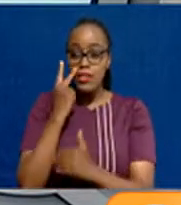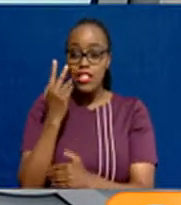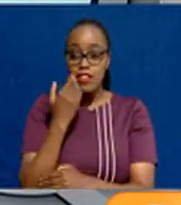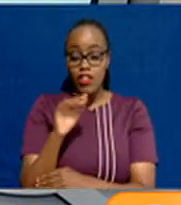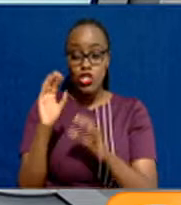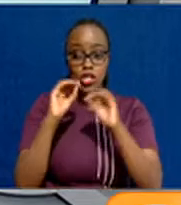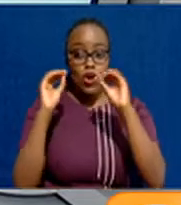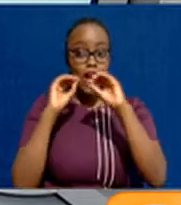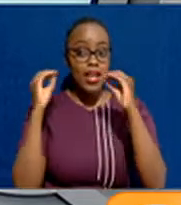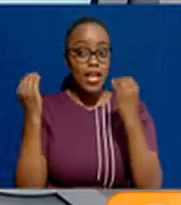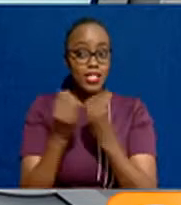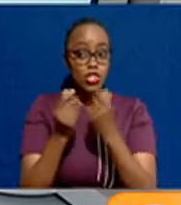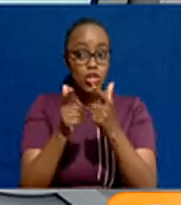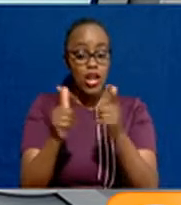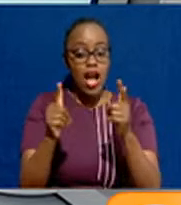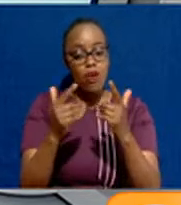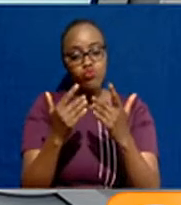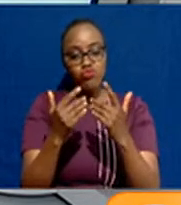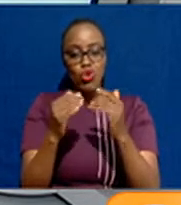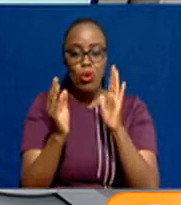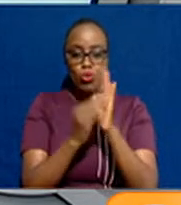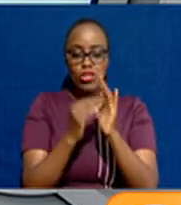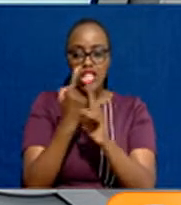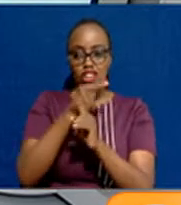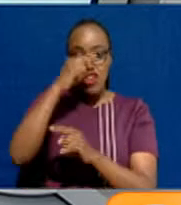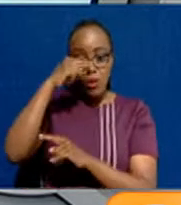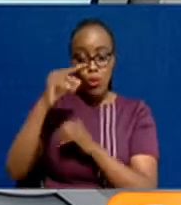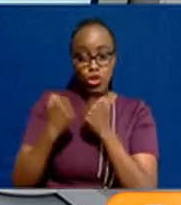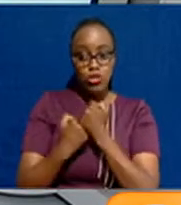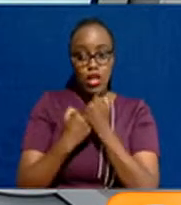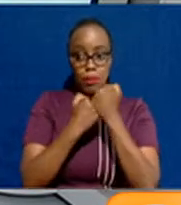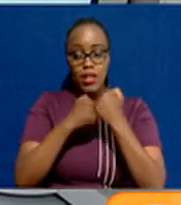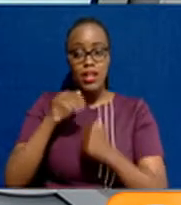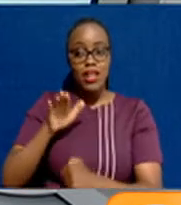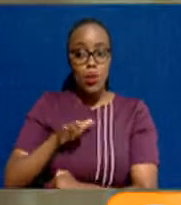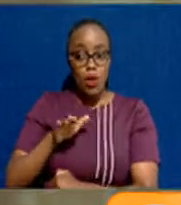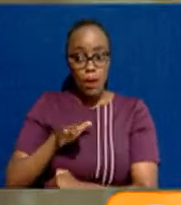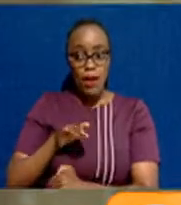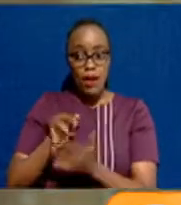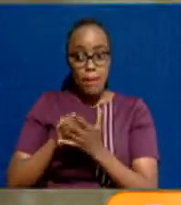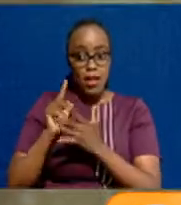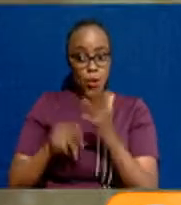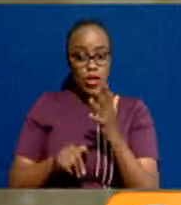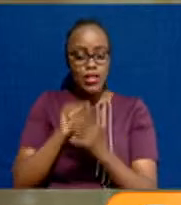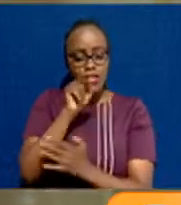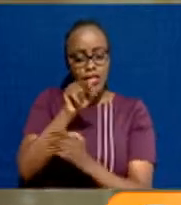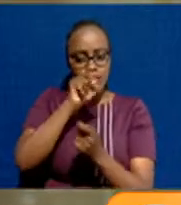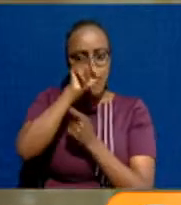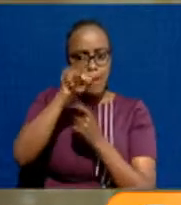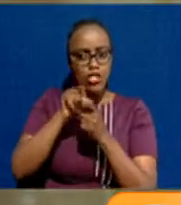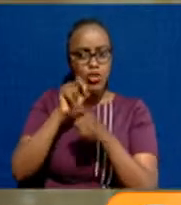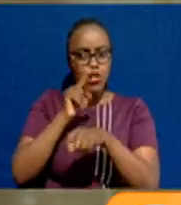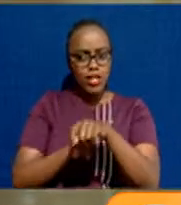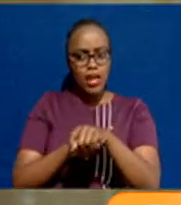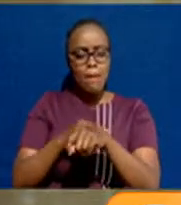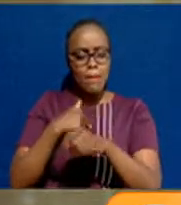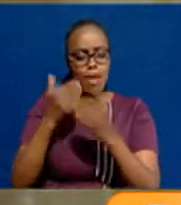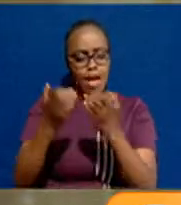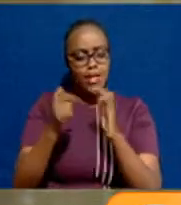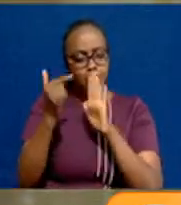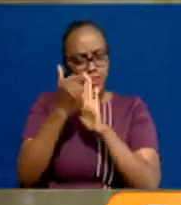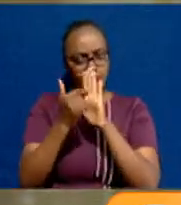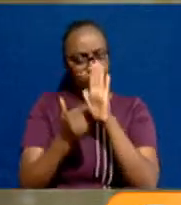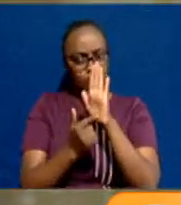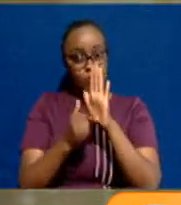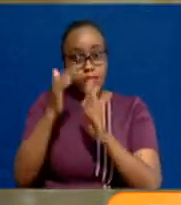organizations that are now putting different policies in place to support these women. So at that particular time, you're like, do I really need this?